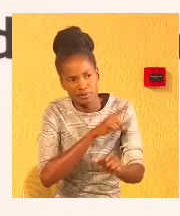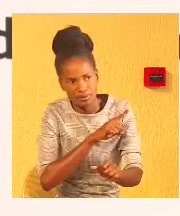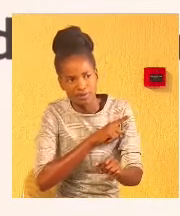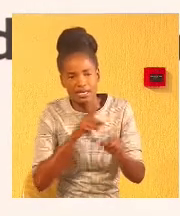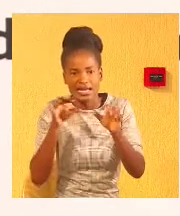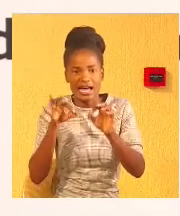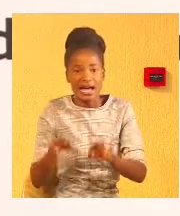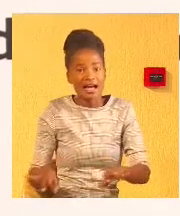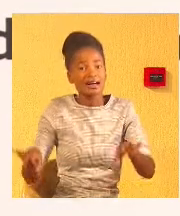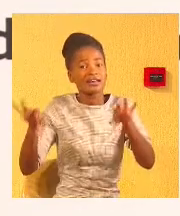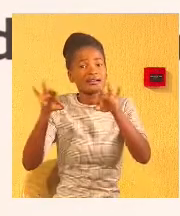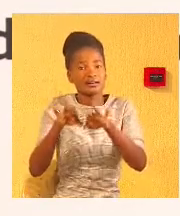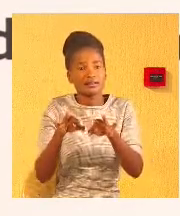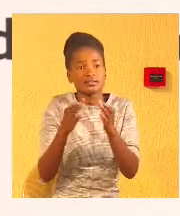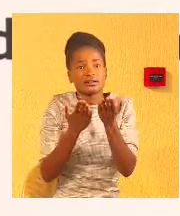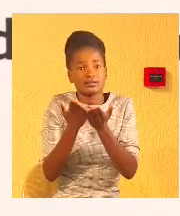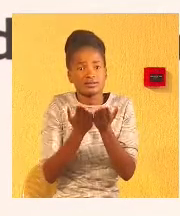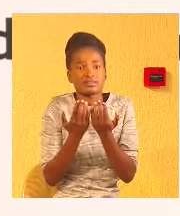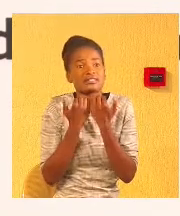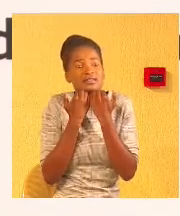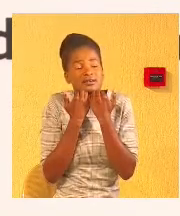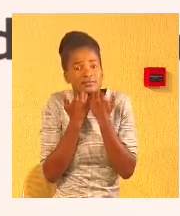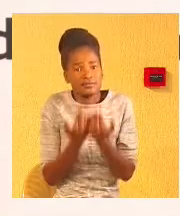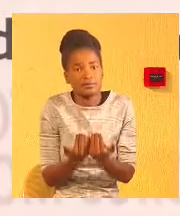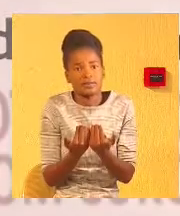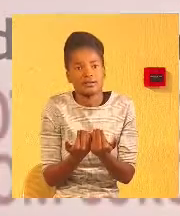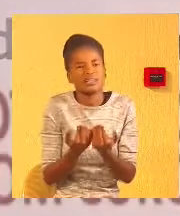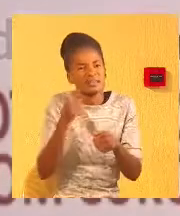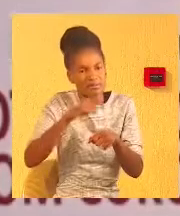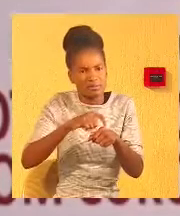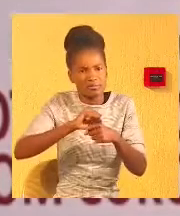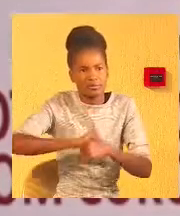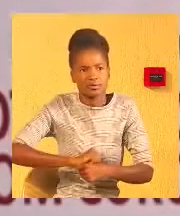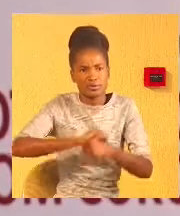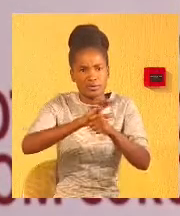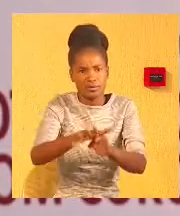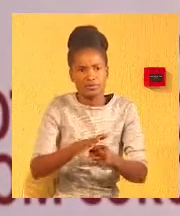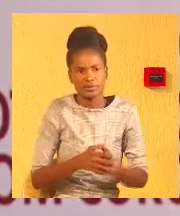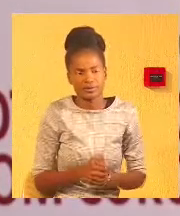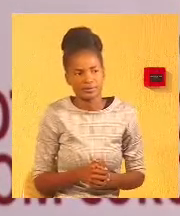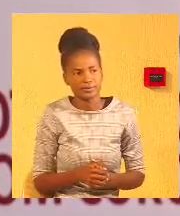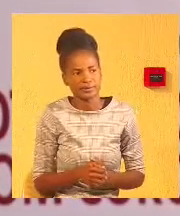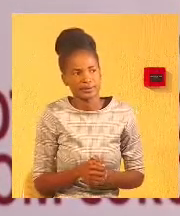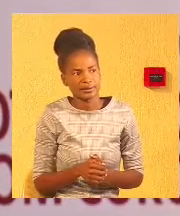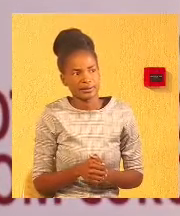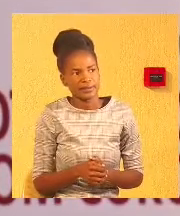is regarded as essential and critical service. Thank you. Thank you very much, Mr. Misika. I now move over to